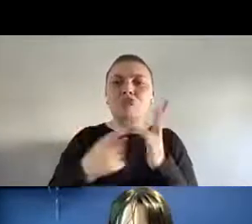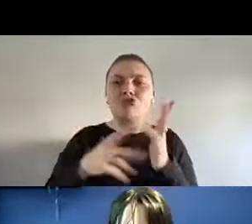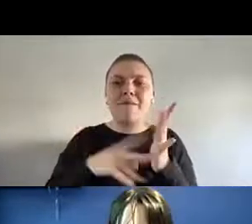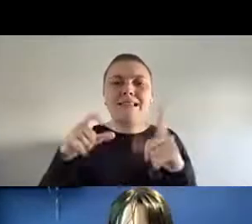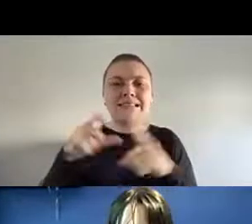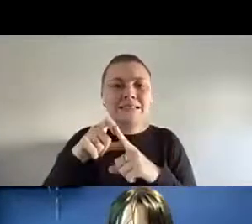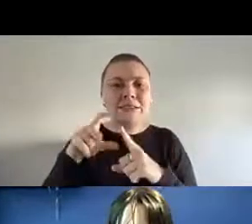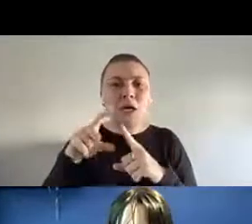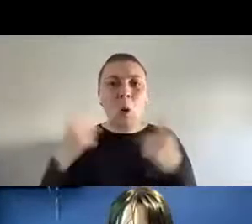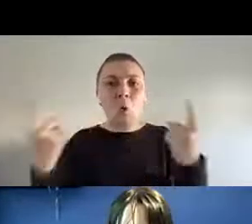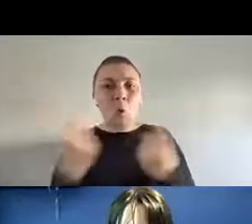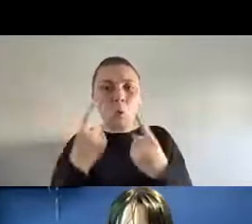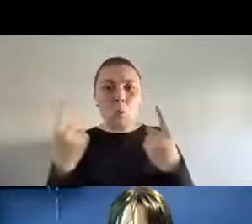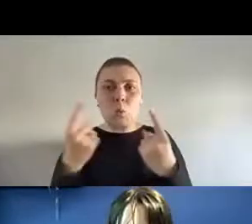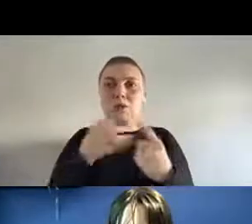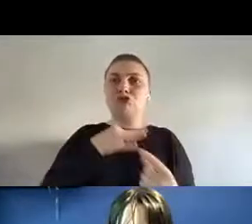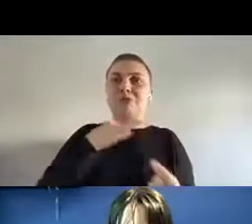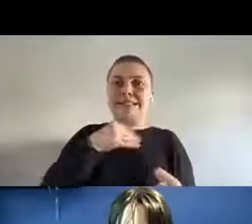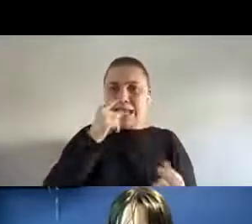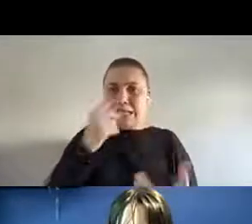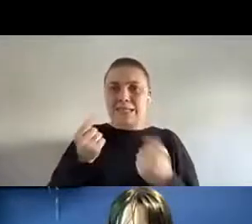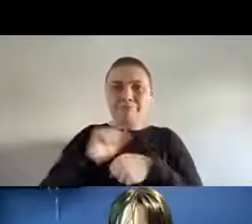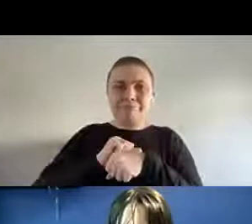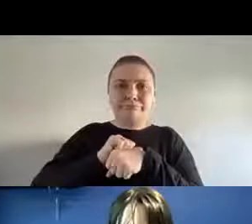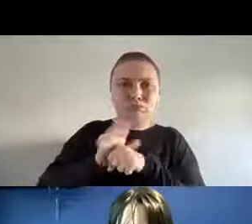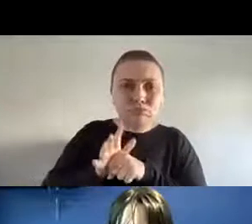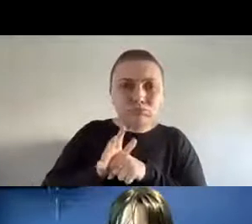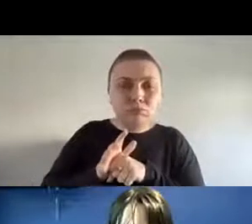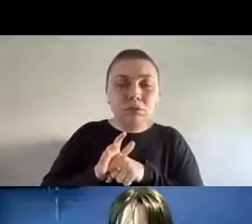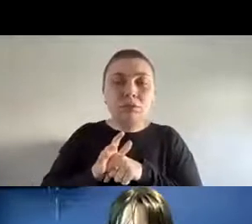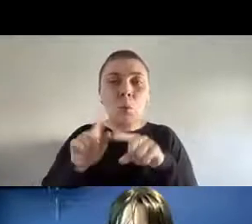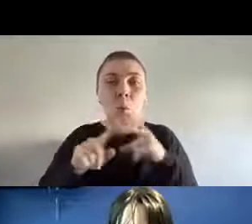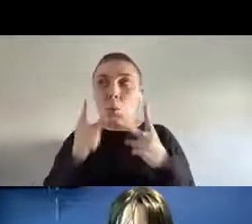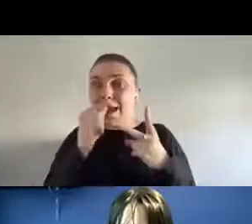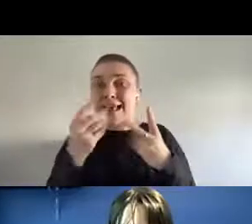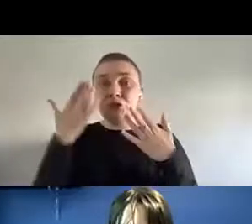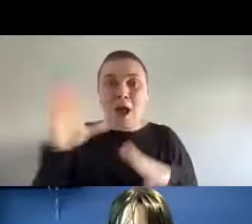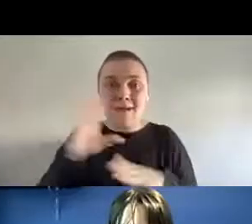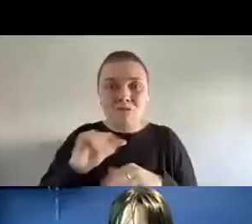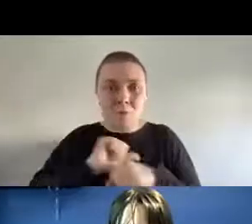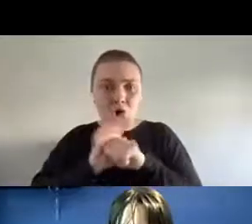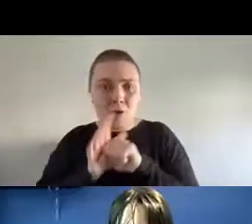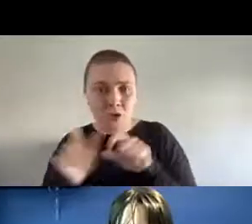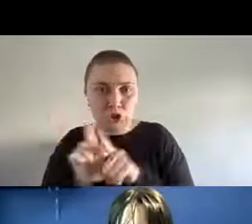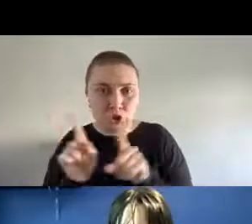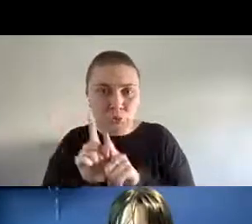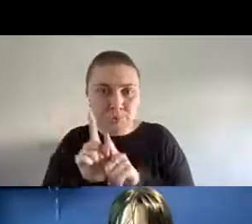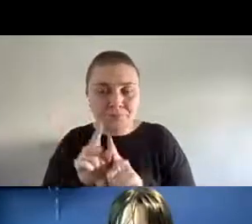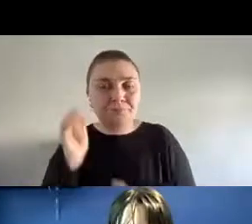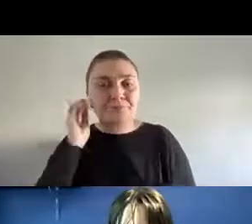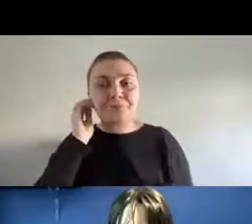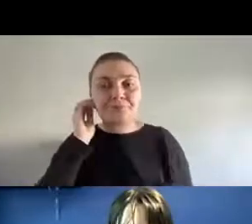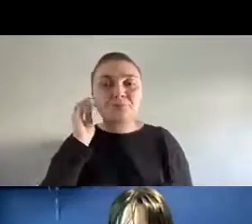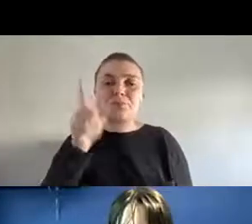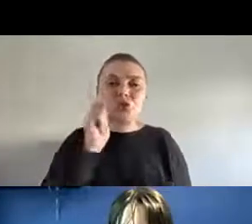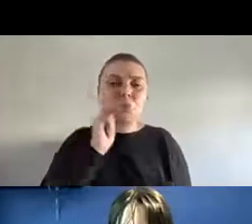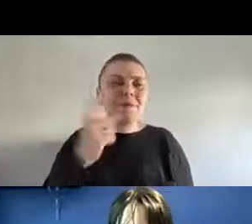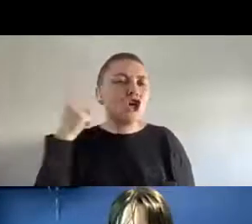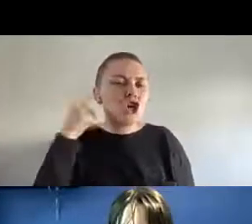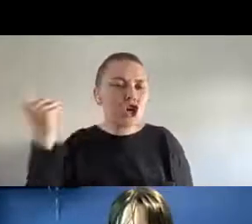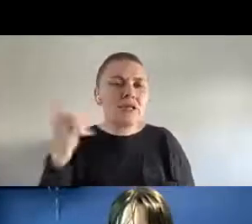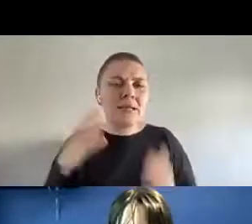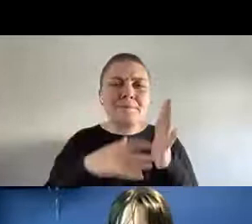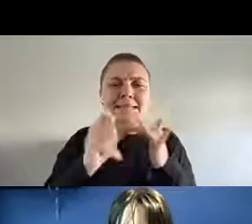was at risk of contracting COVID and also who was at risk of dying from COVID. So you would have heard in the media this